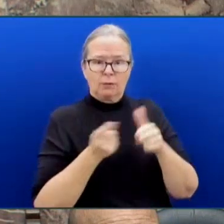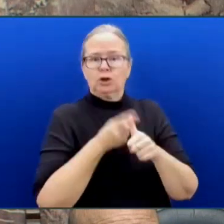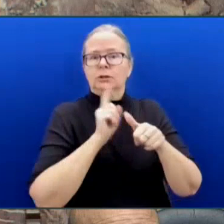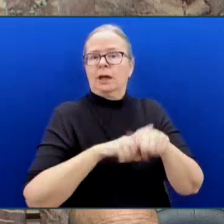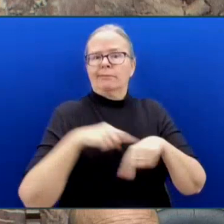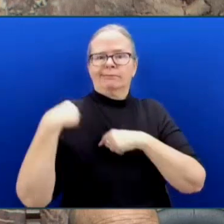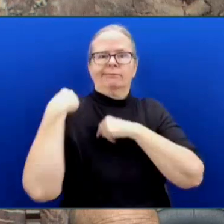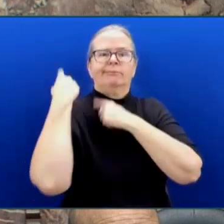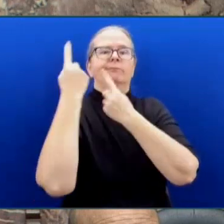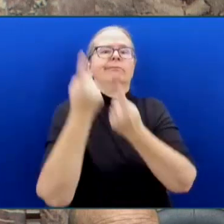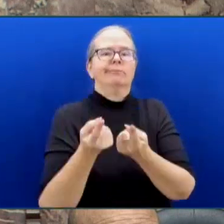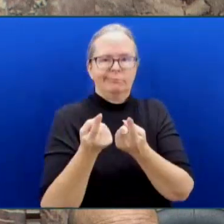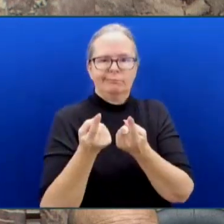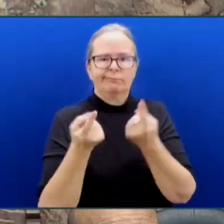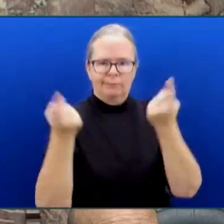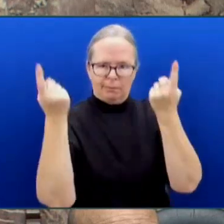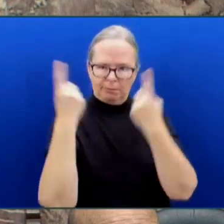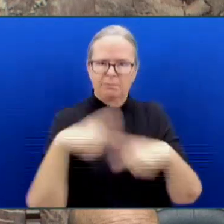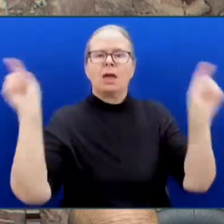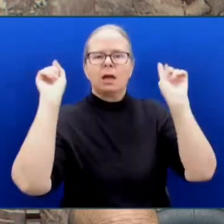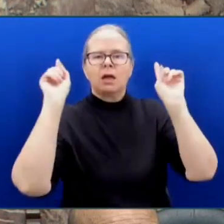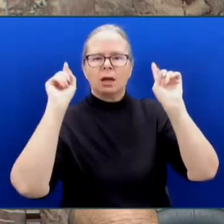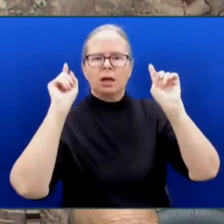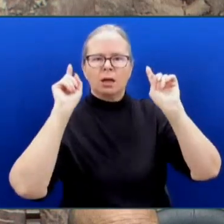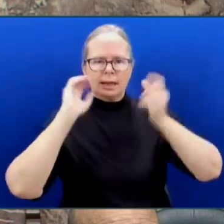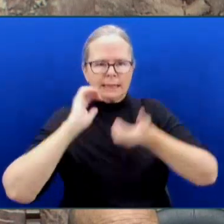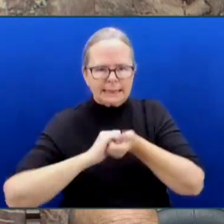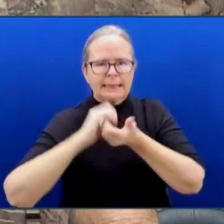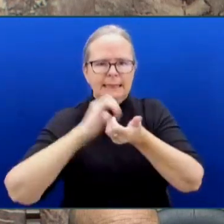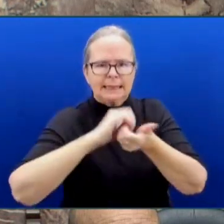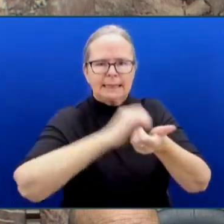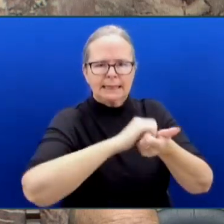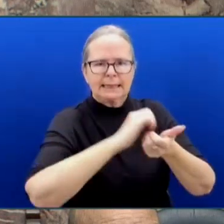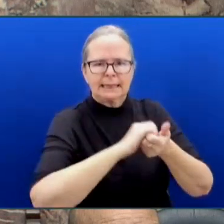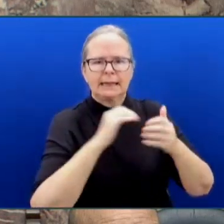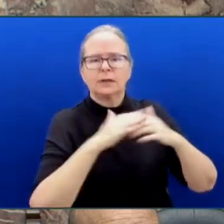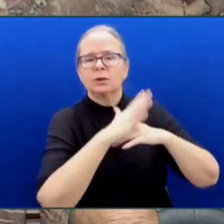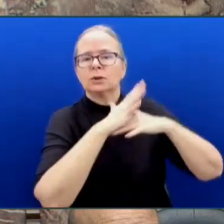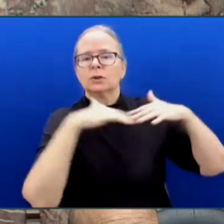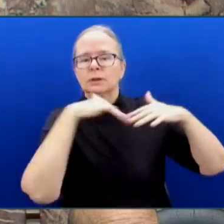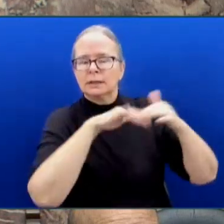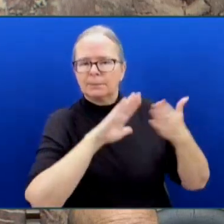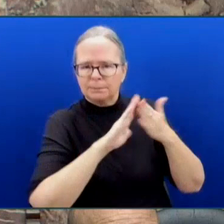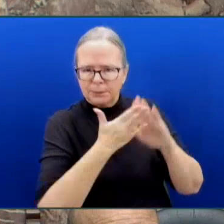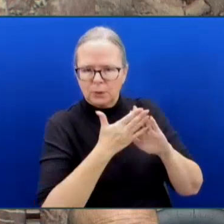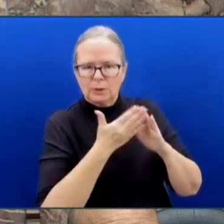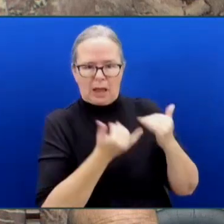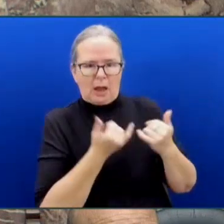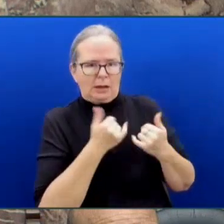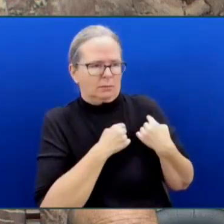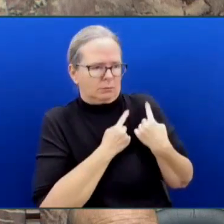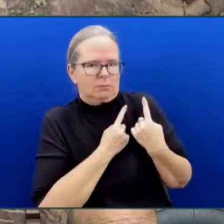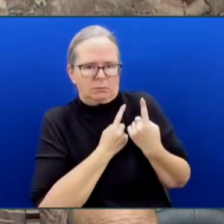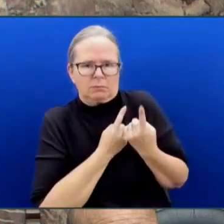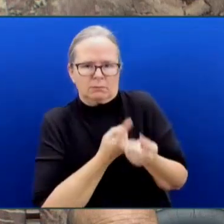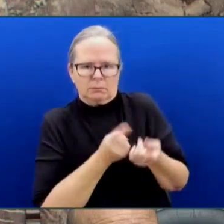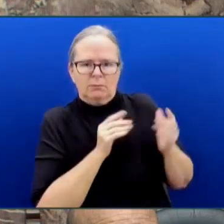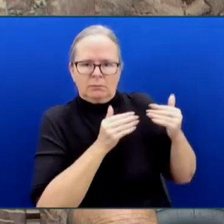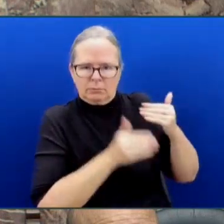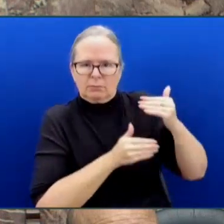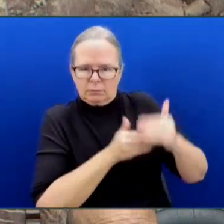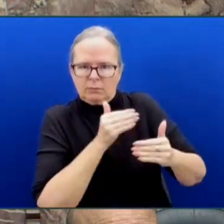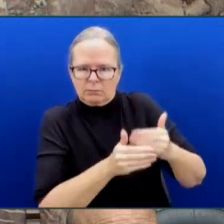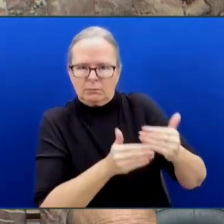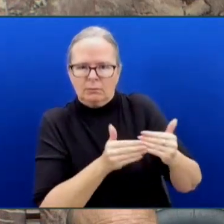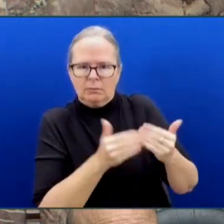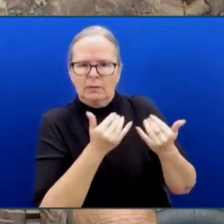that. And I think in this process, and these are issues, and I'm very respectful of the questions provided because these are issues